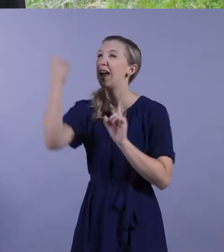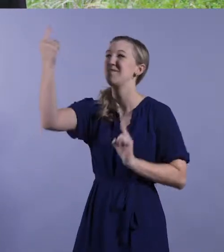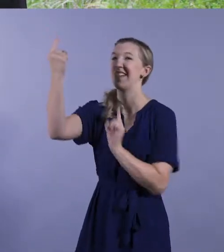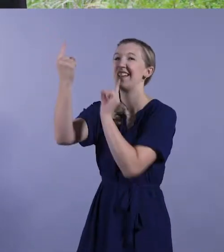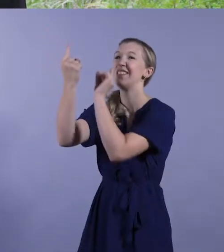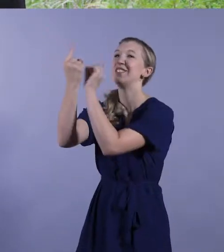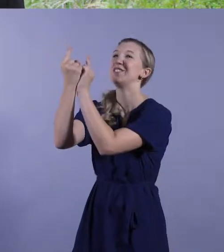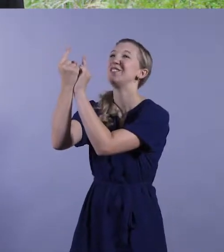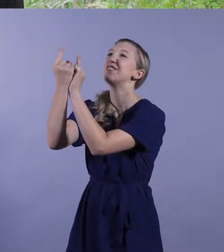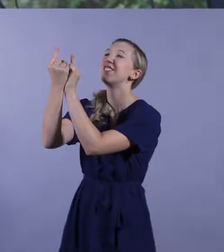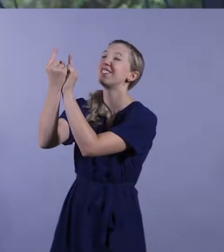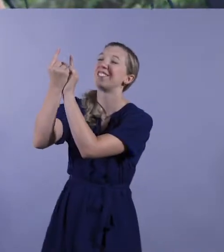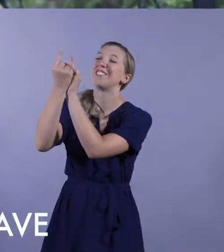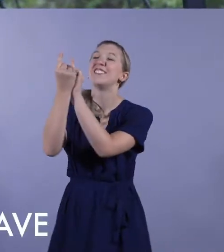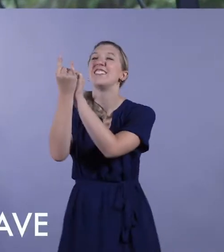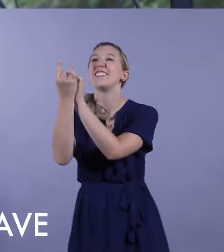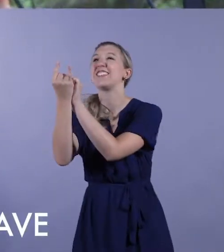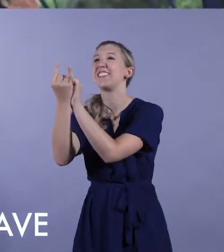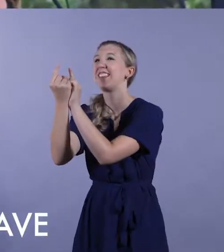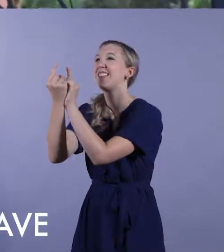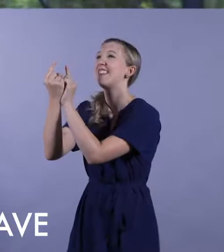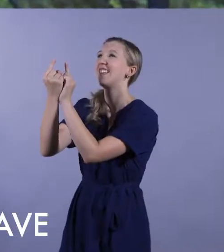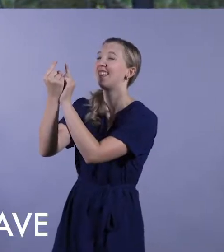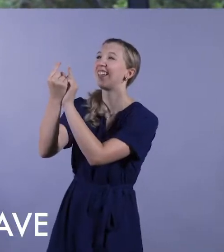Jesus, when I met you.